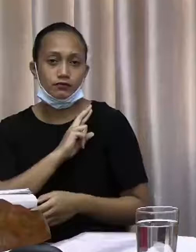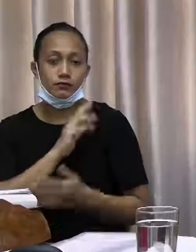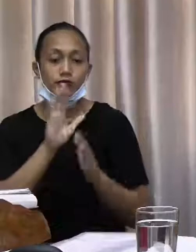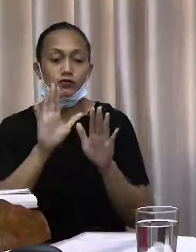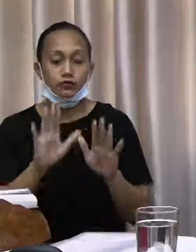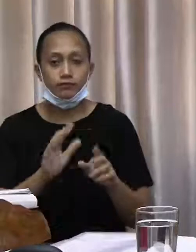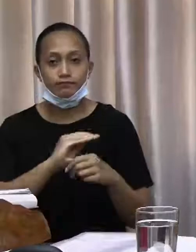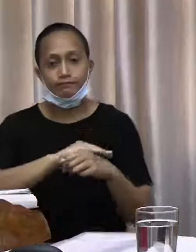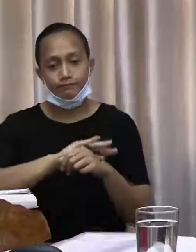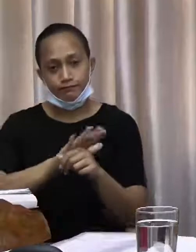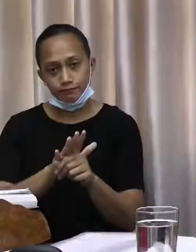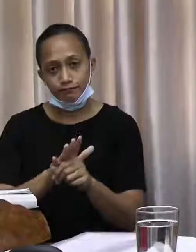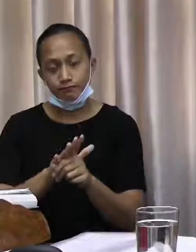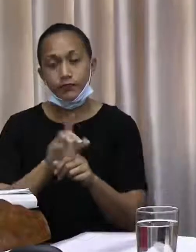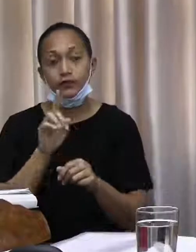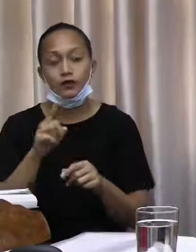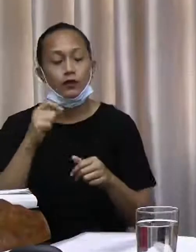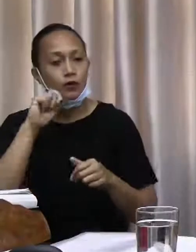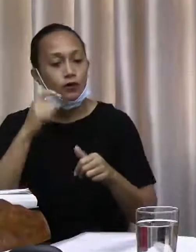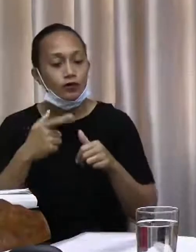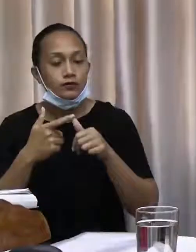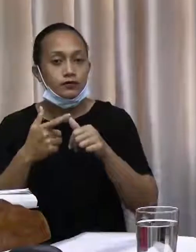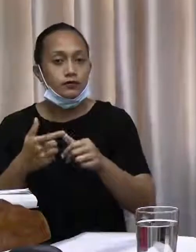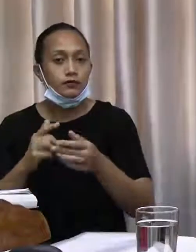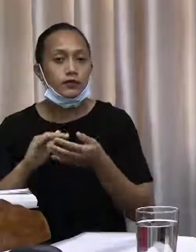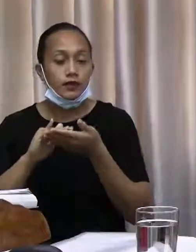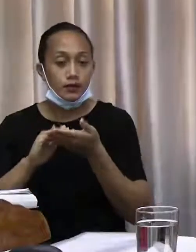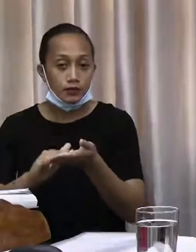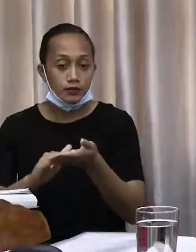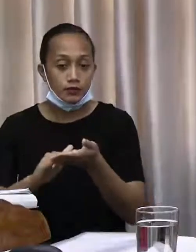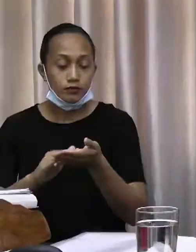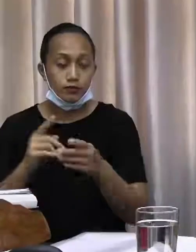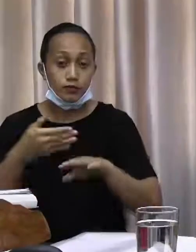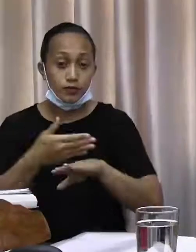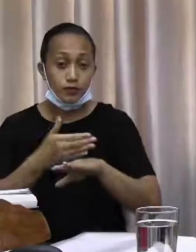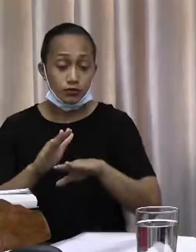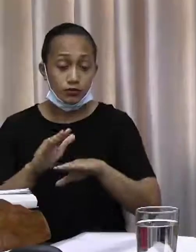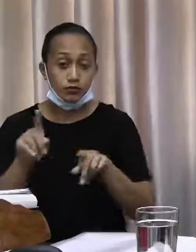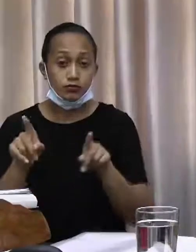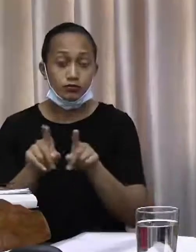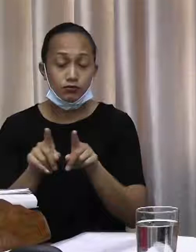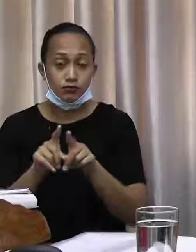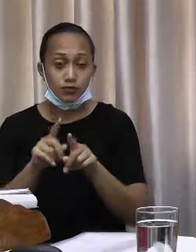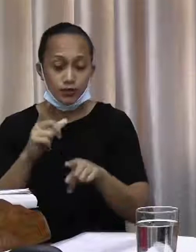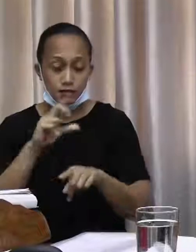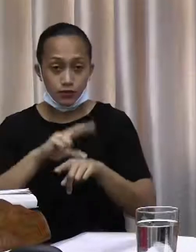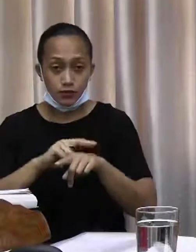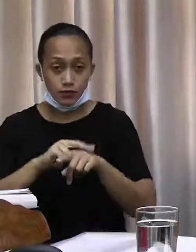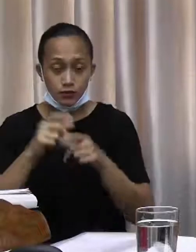virus and respond to cases requiring hospital care.